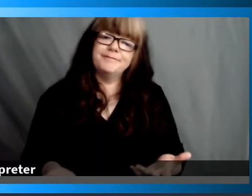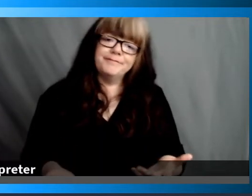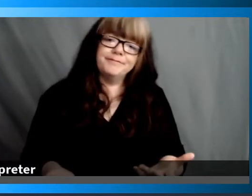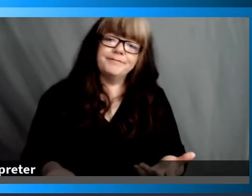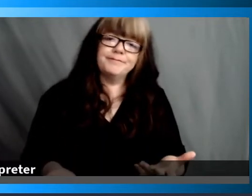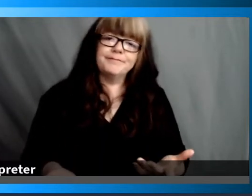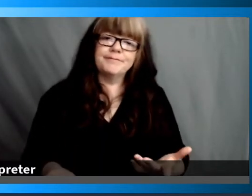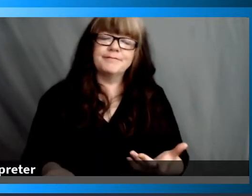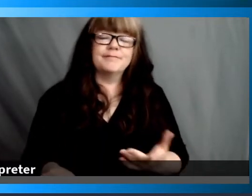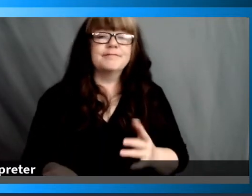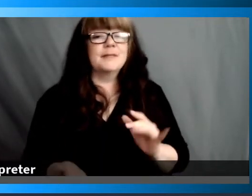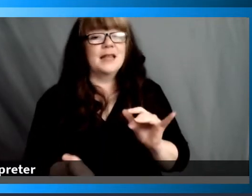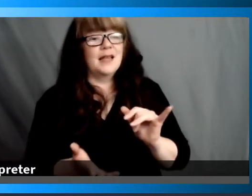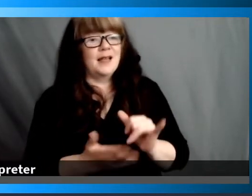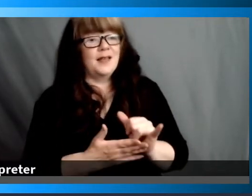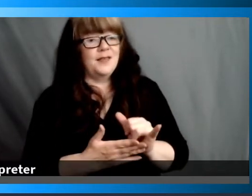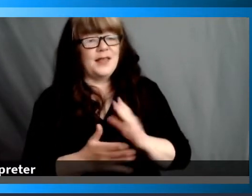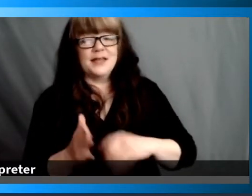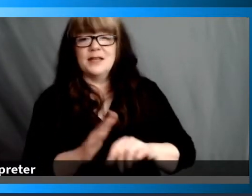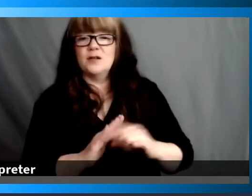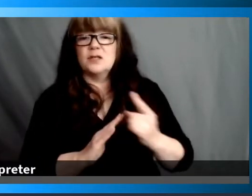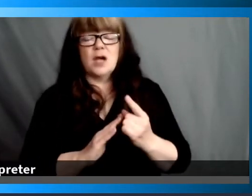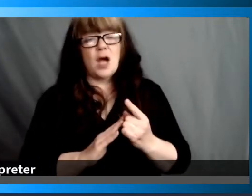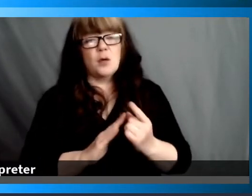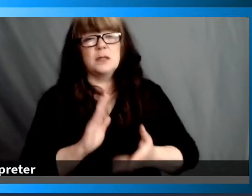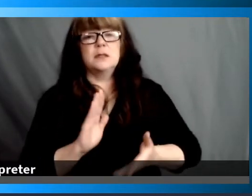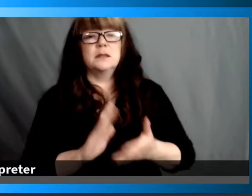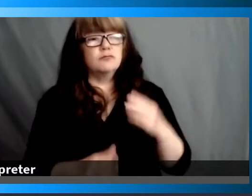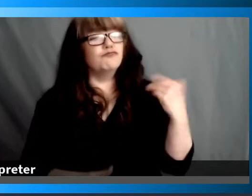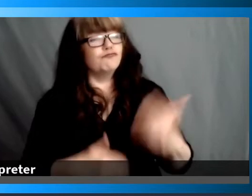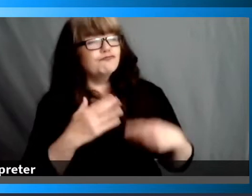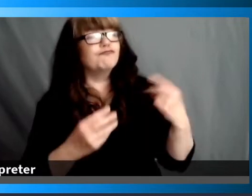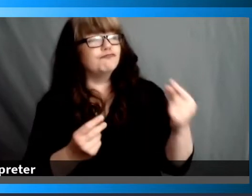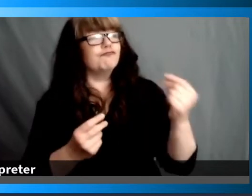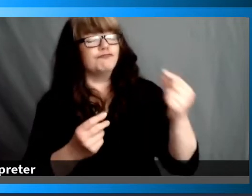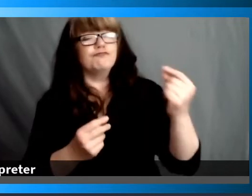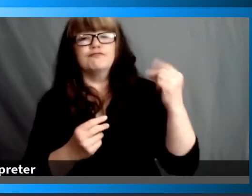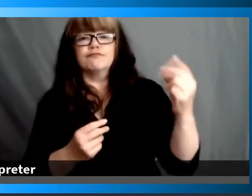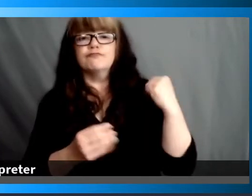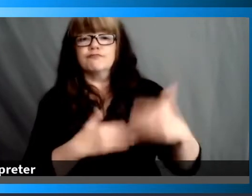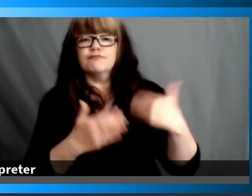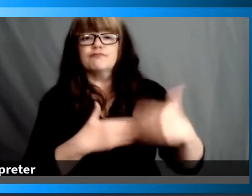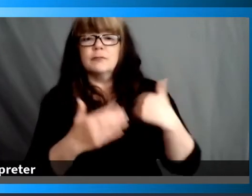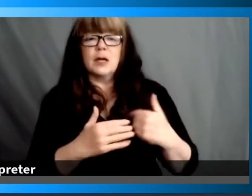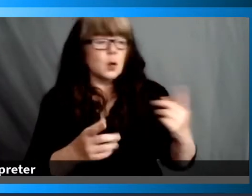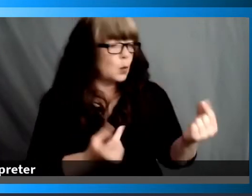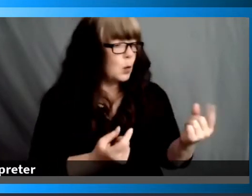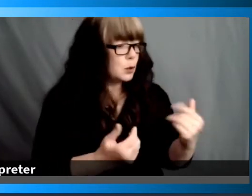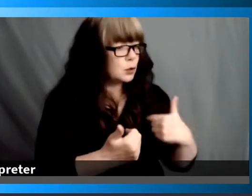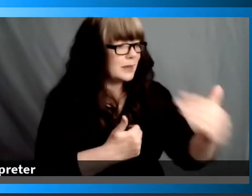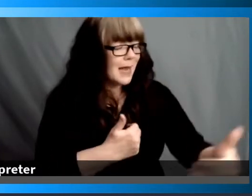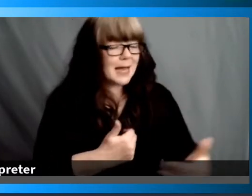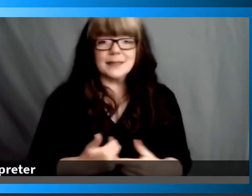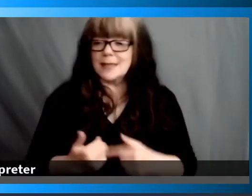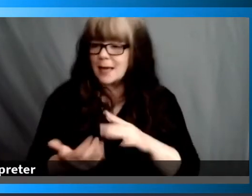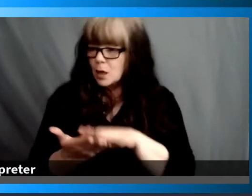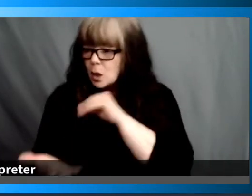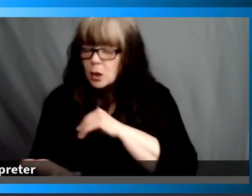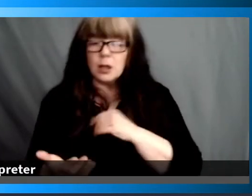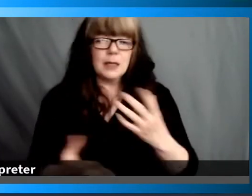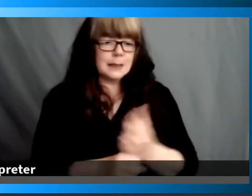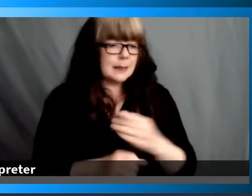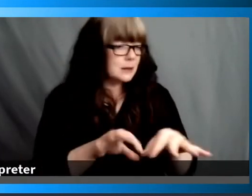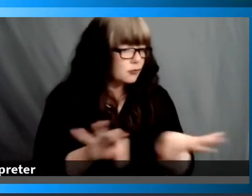she's been a person that's always been on the go. Like, what can I do next? I can do this. I can learn this. I can get this degree and I can get that degree and I can